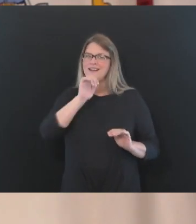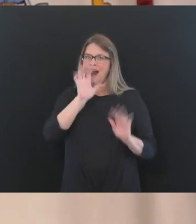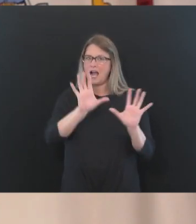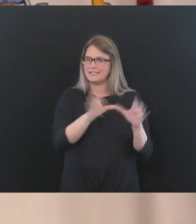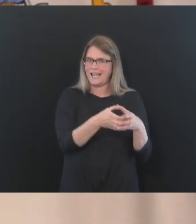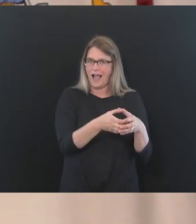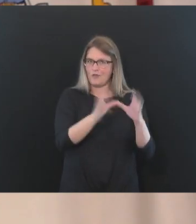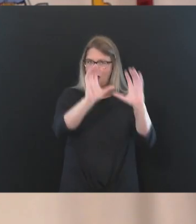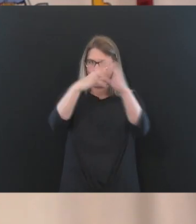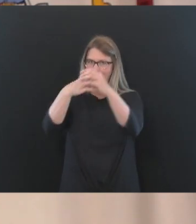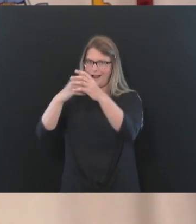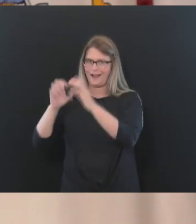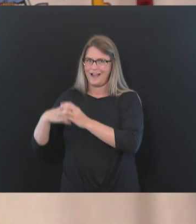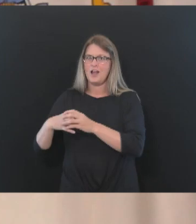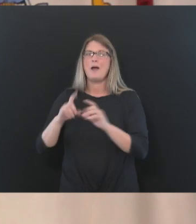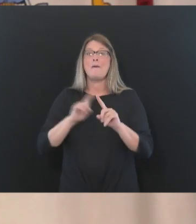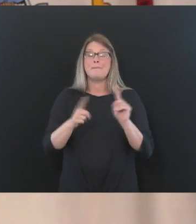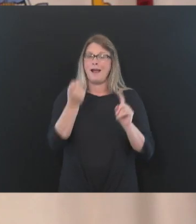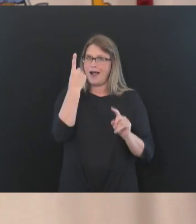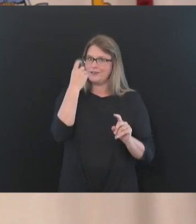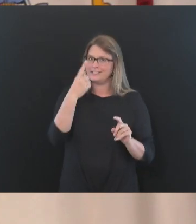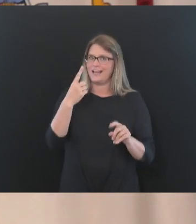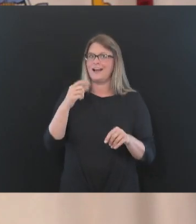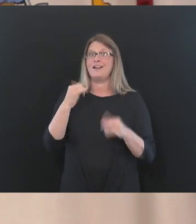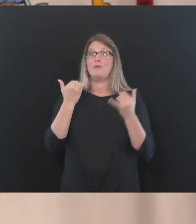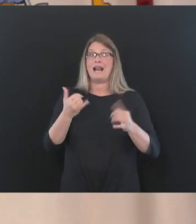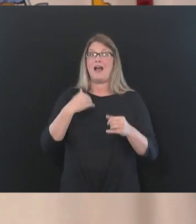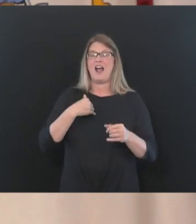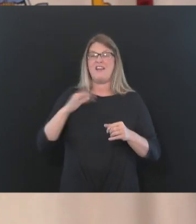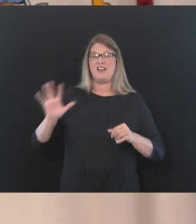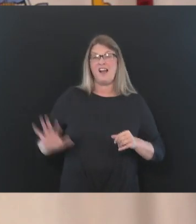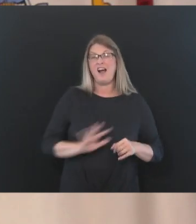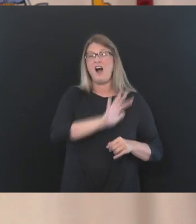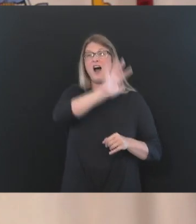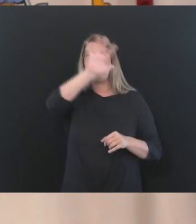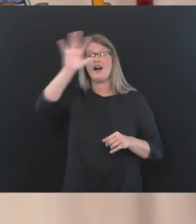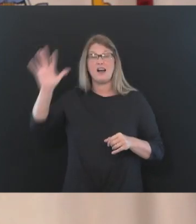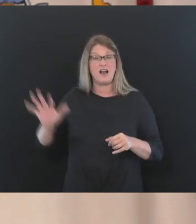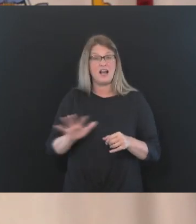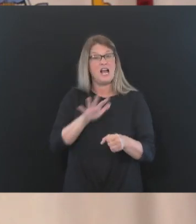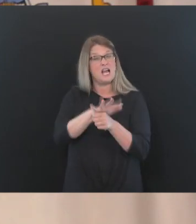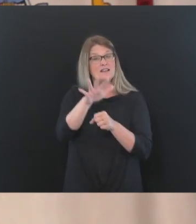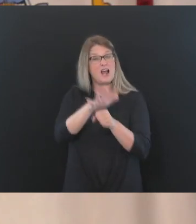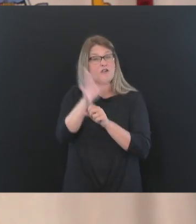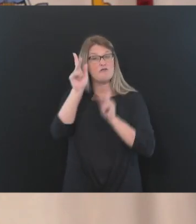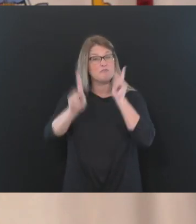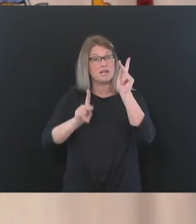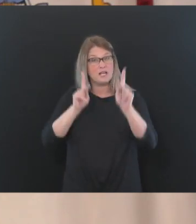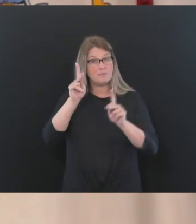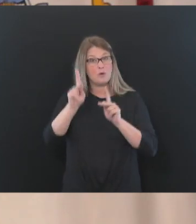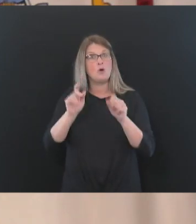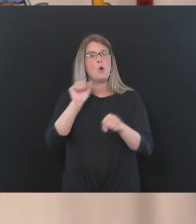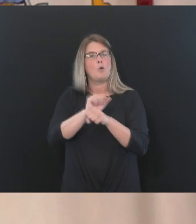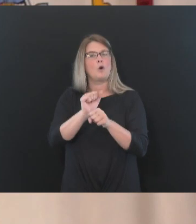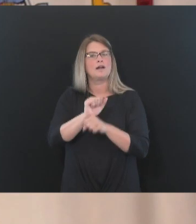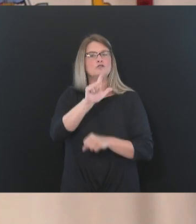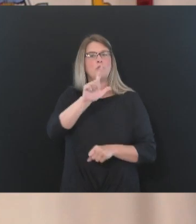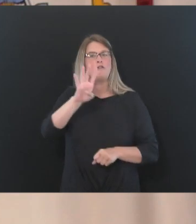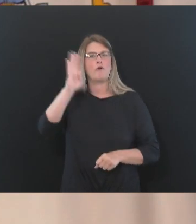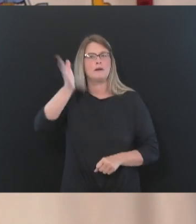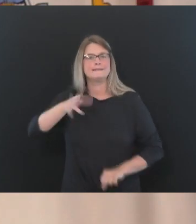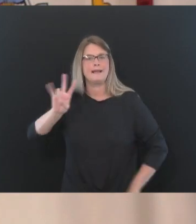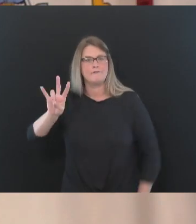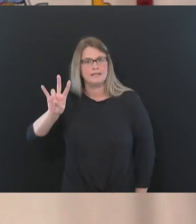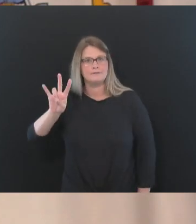cluster together, you know, but we now have the operating capability of going 24/7. So